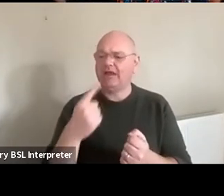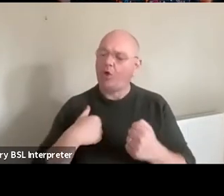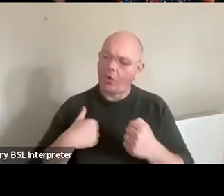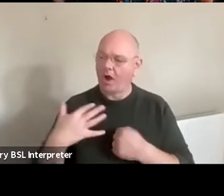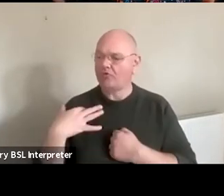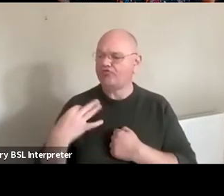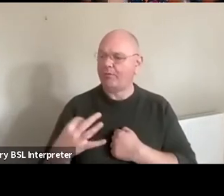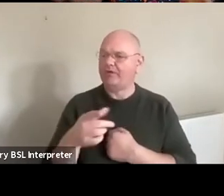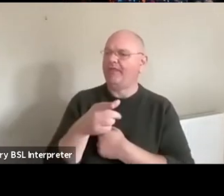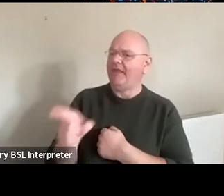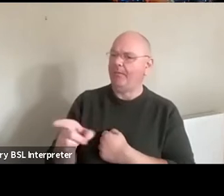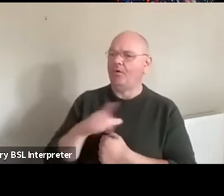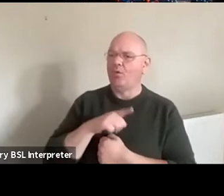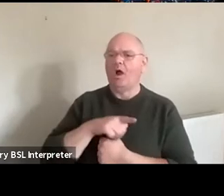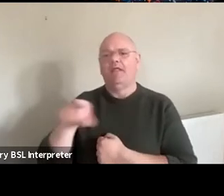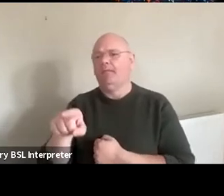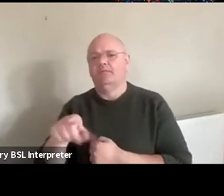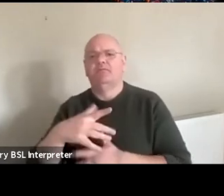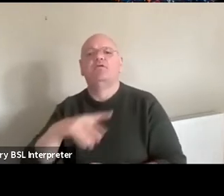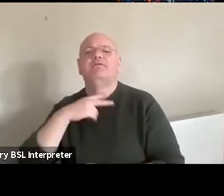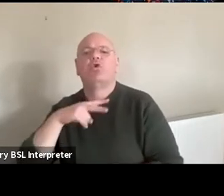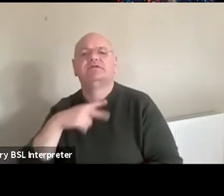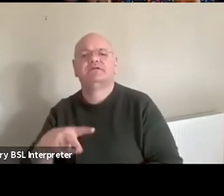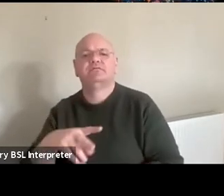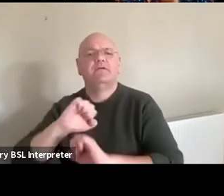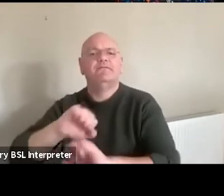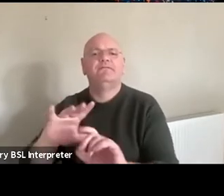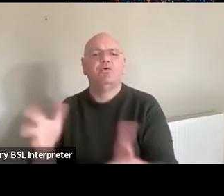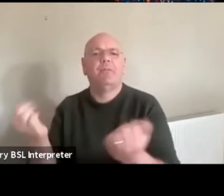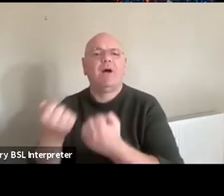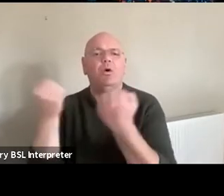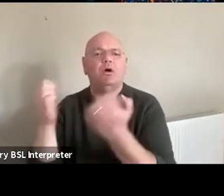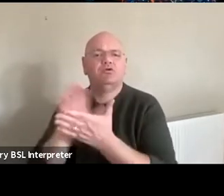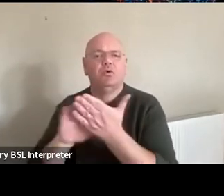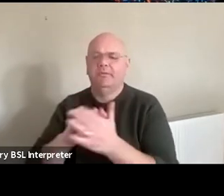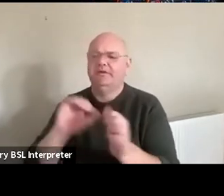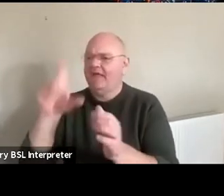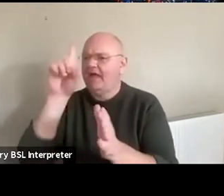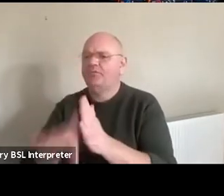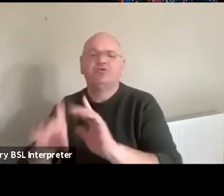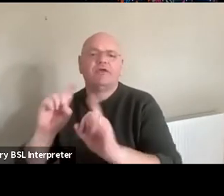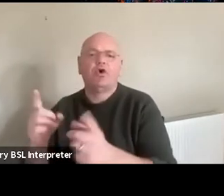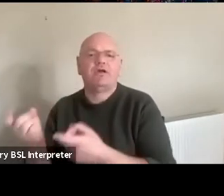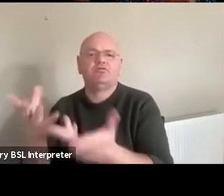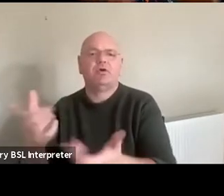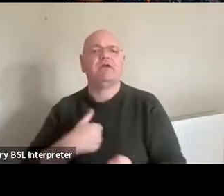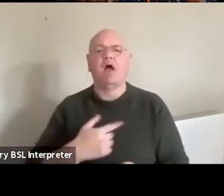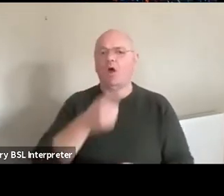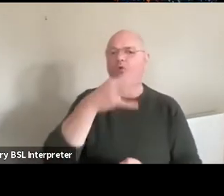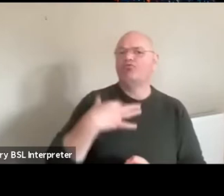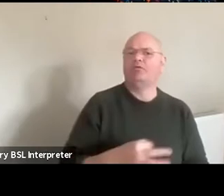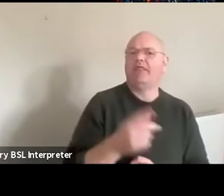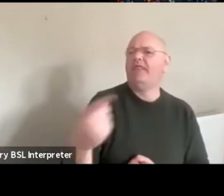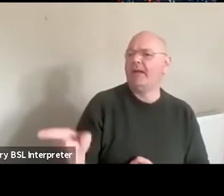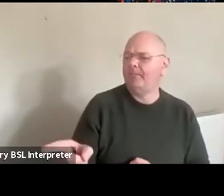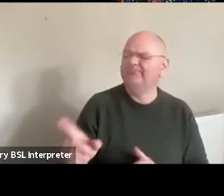they claim don't have a voice or claim don't have the ability to express their experiences on their own terms. So I suppose maybe a question